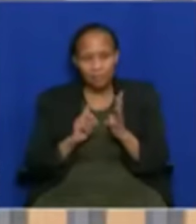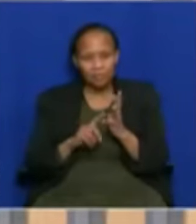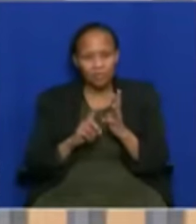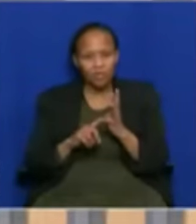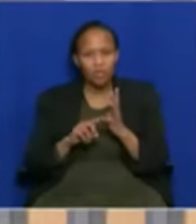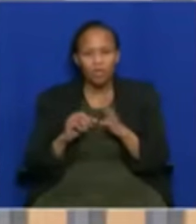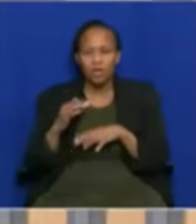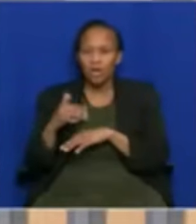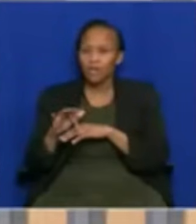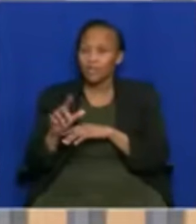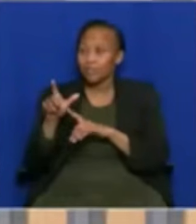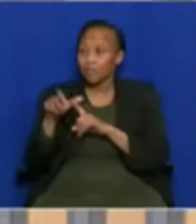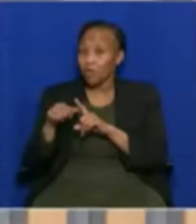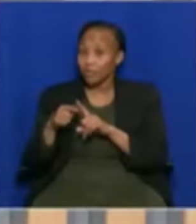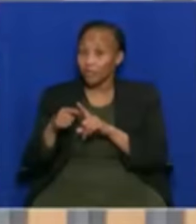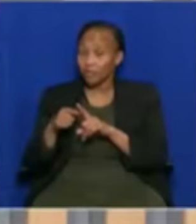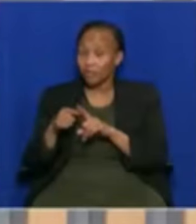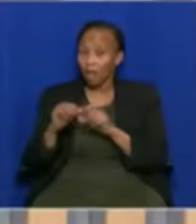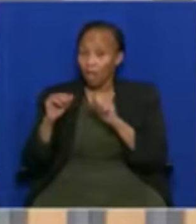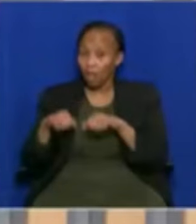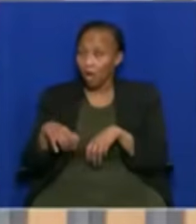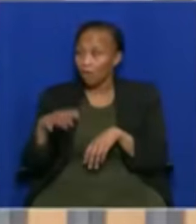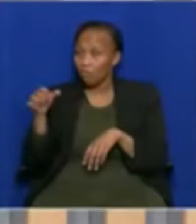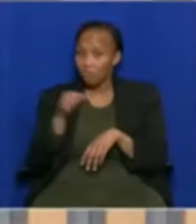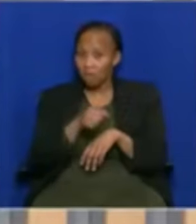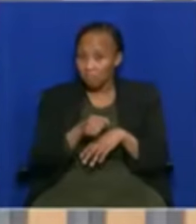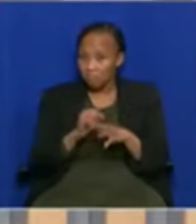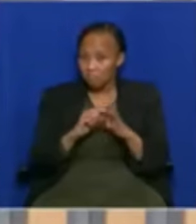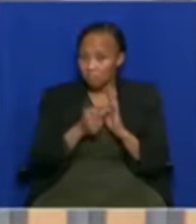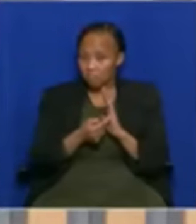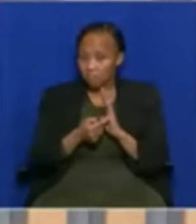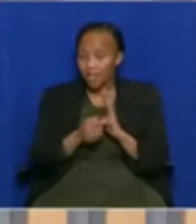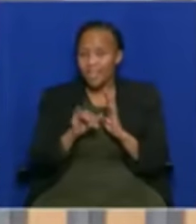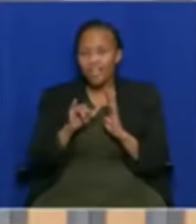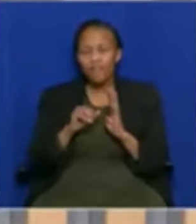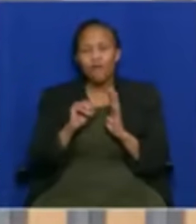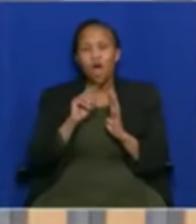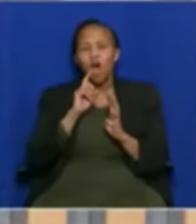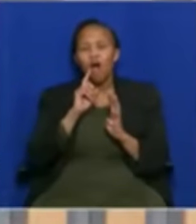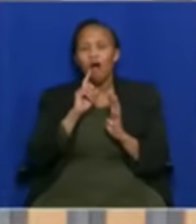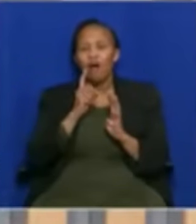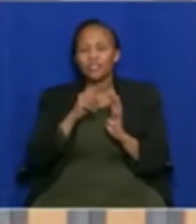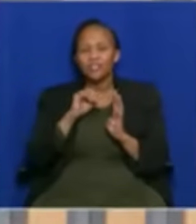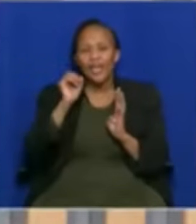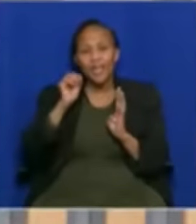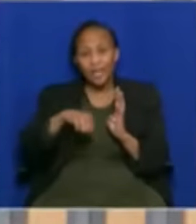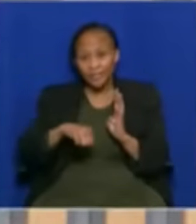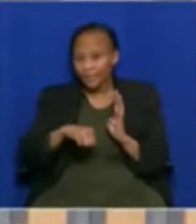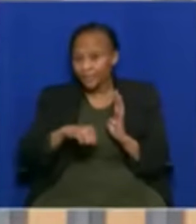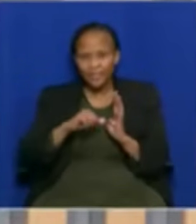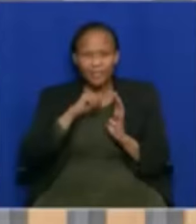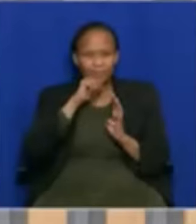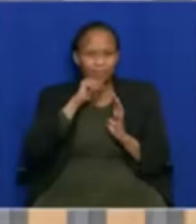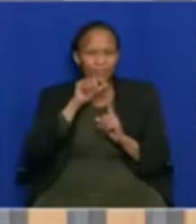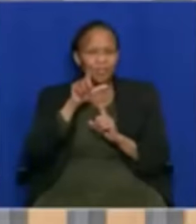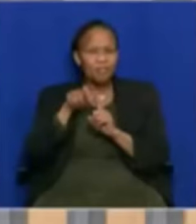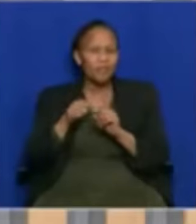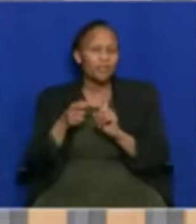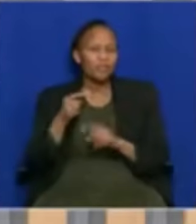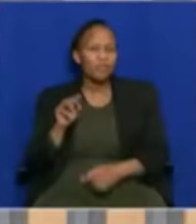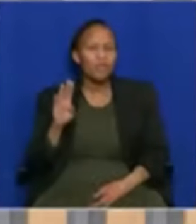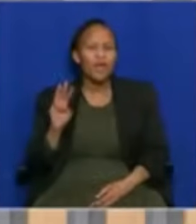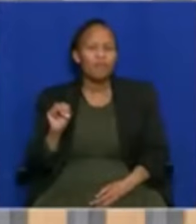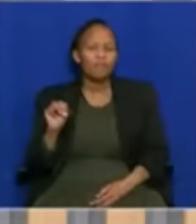to be appointed? If the answer is yes, then it doesn't matter whether the person is from BMW or Mercedes, because